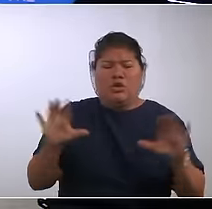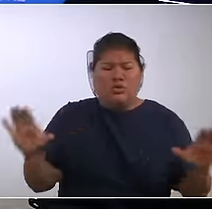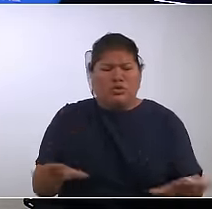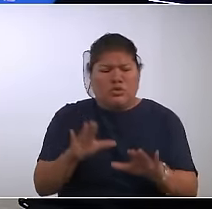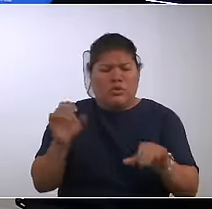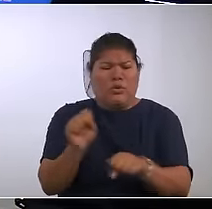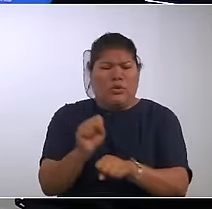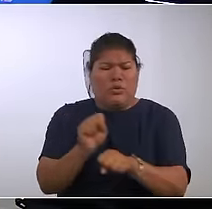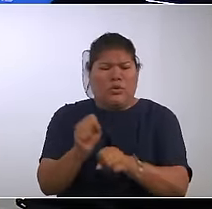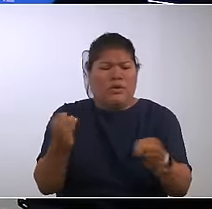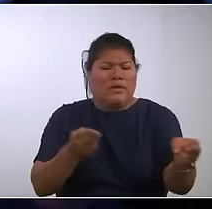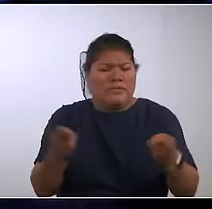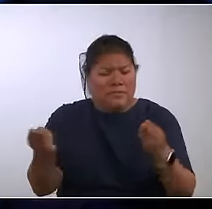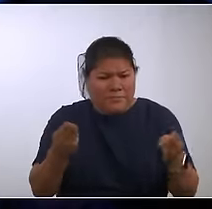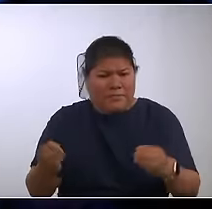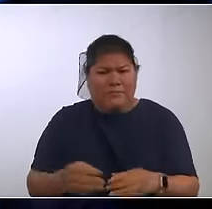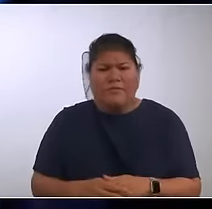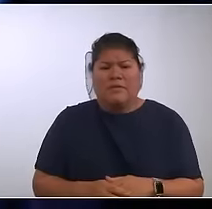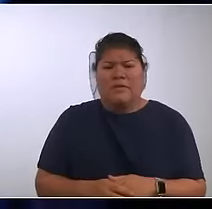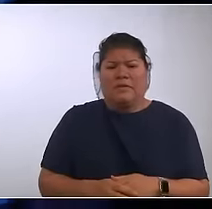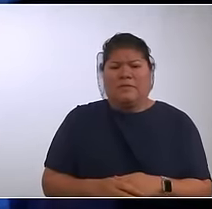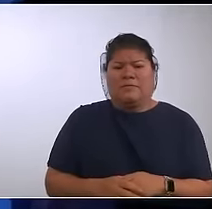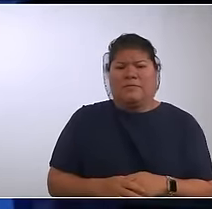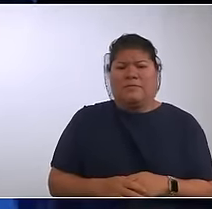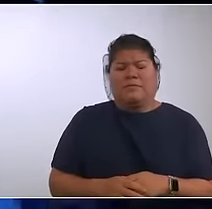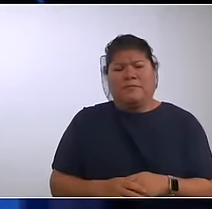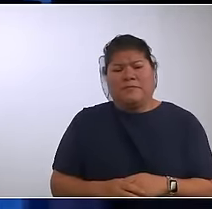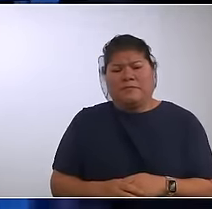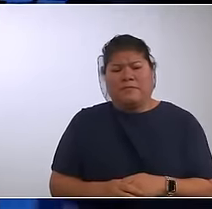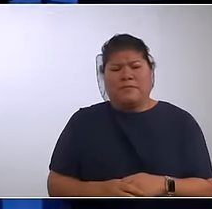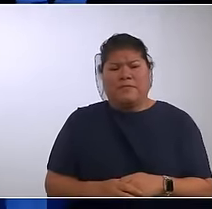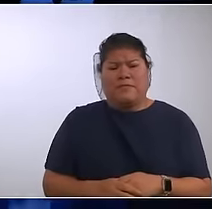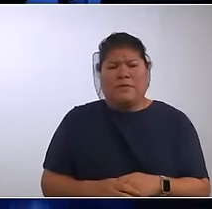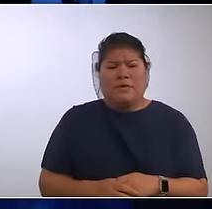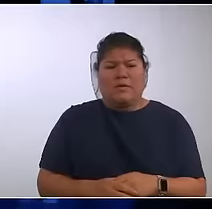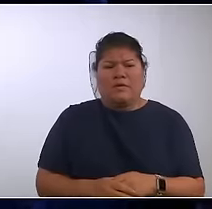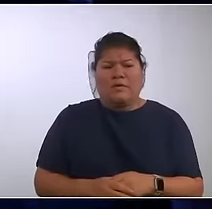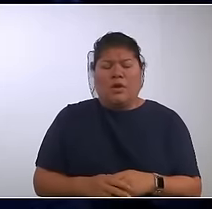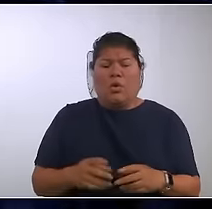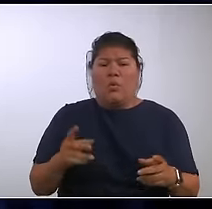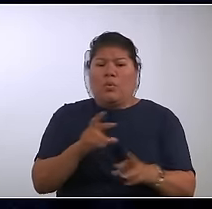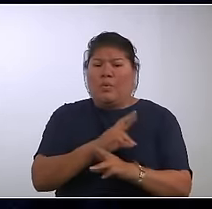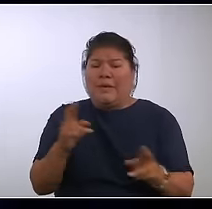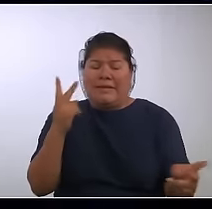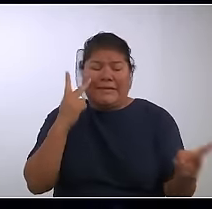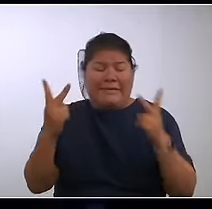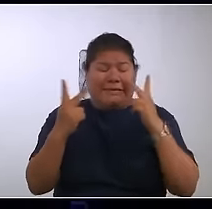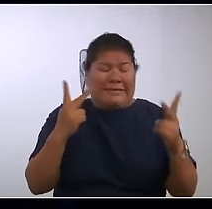del ministerio, doing the work of ministry. Estamos por ver el mover del Espíritu.